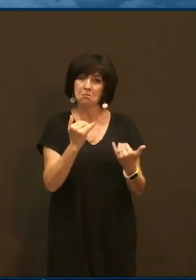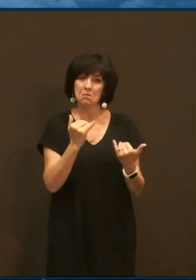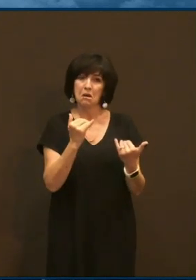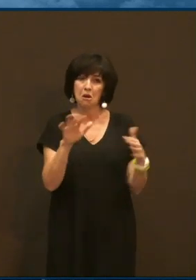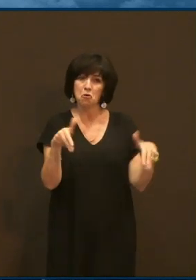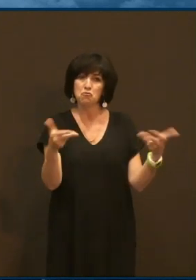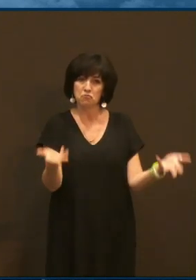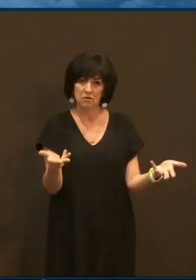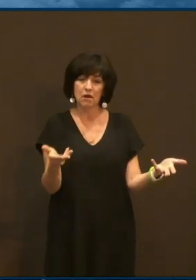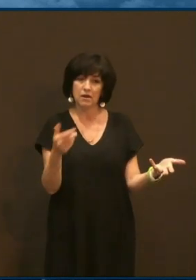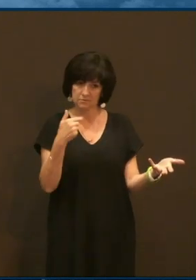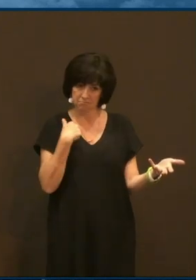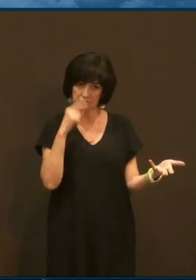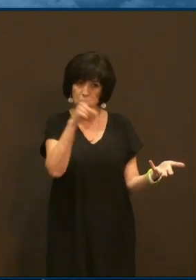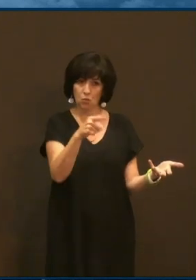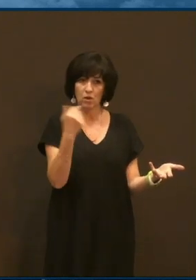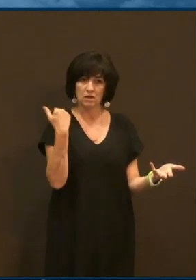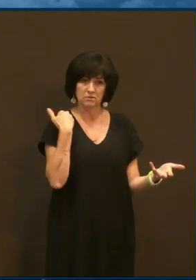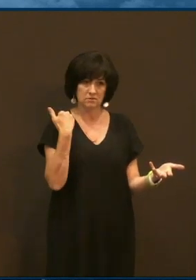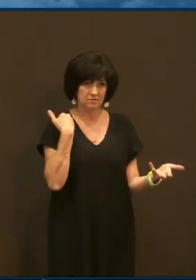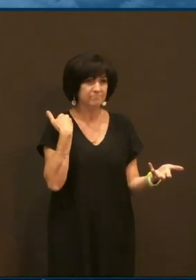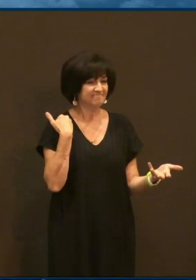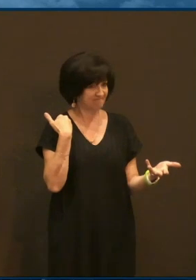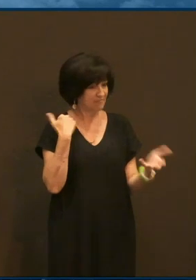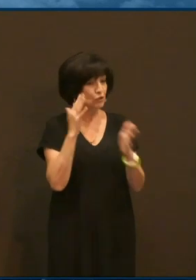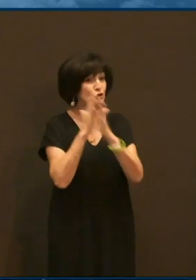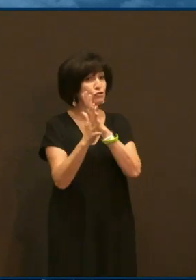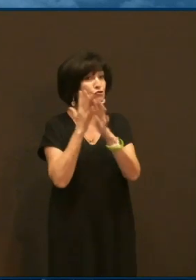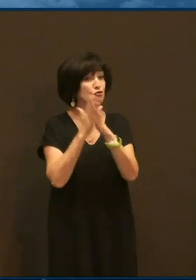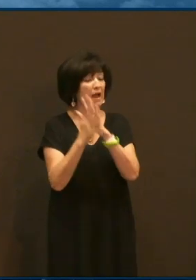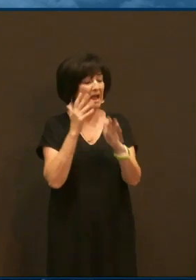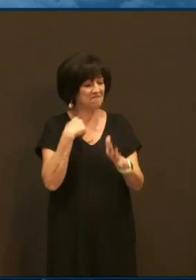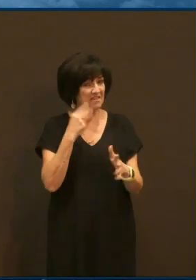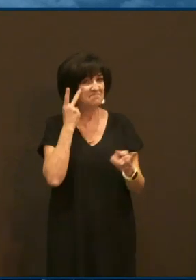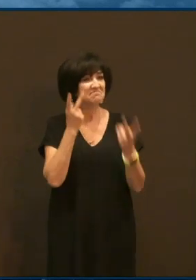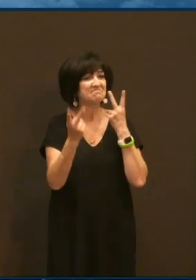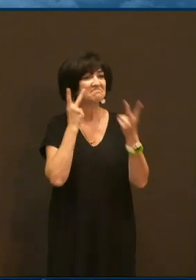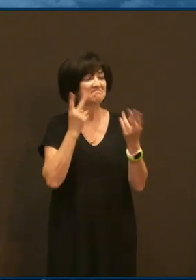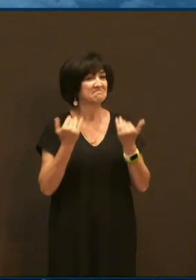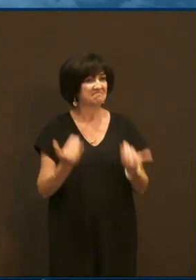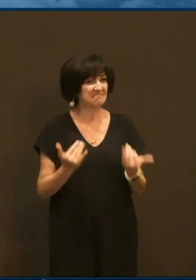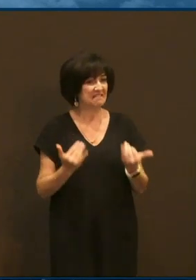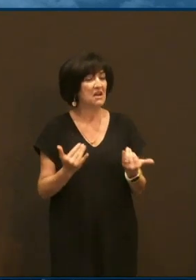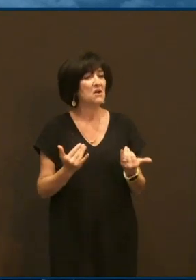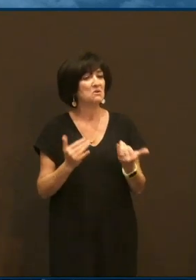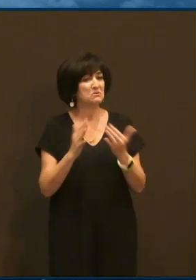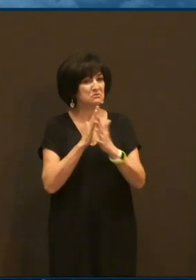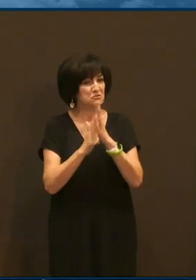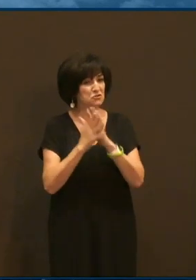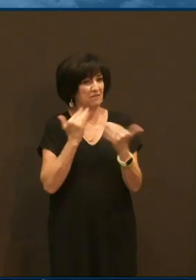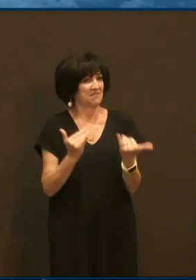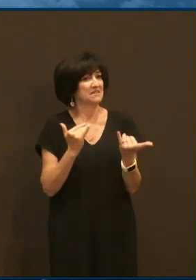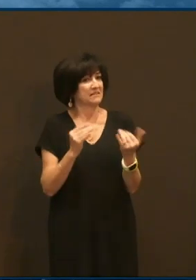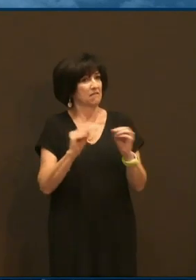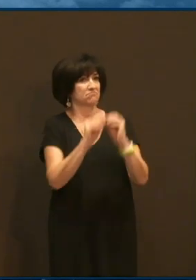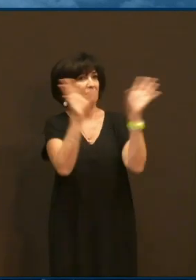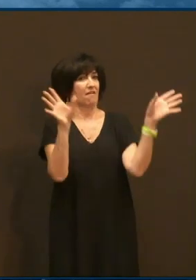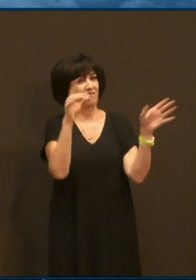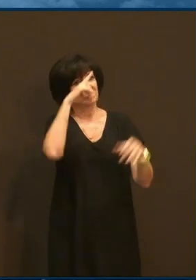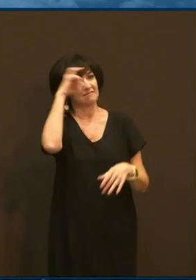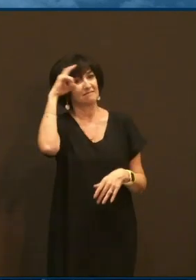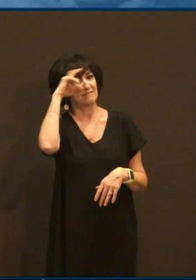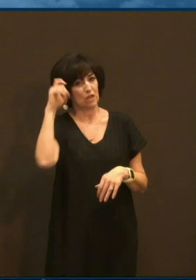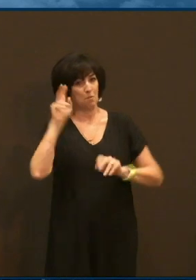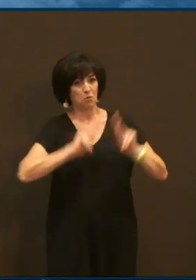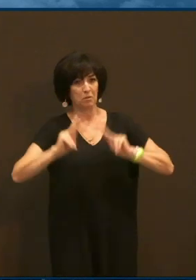and the restaurants. Traffic was heavy, and I understand continues to be. And while that's a good thing, it also